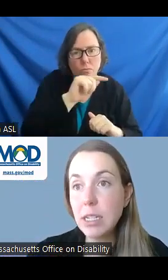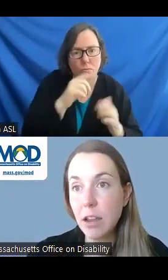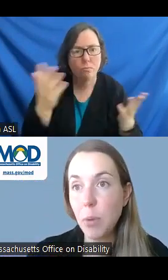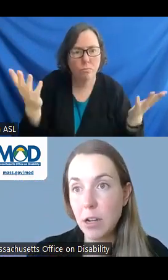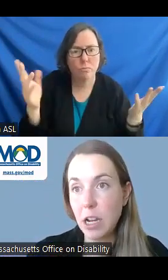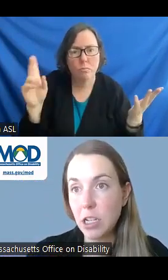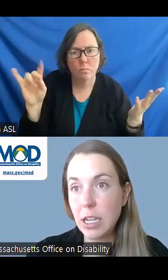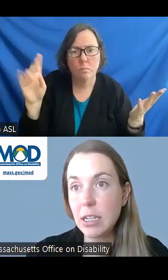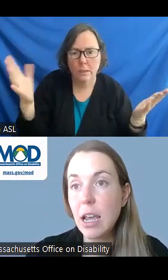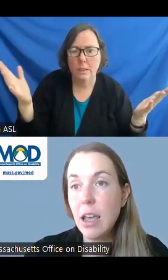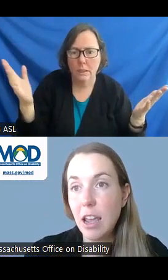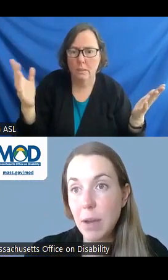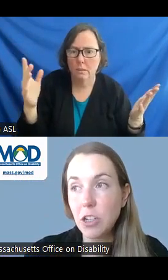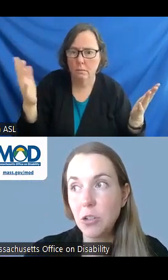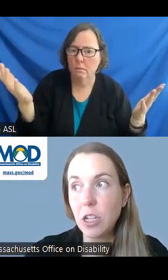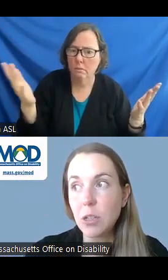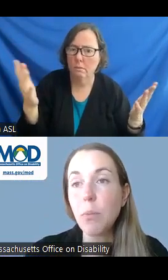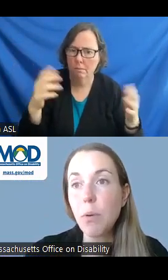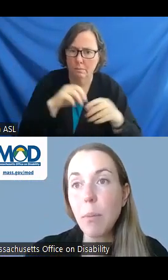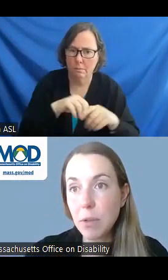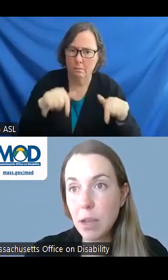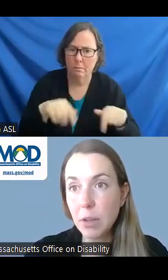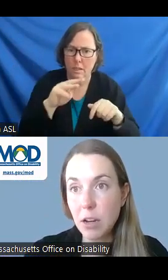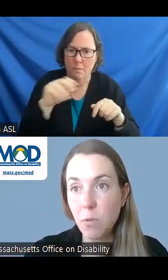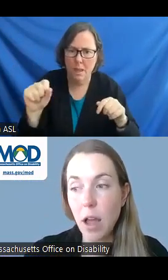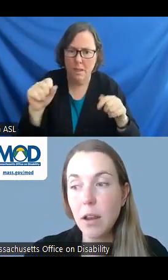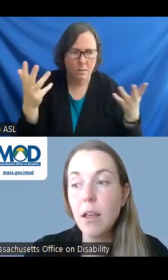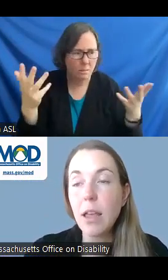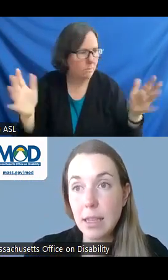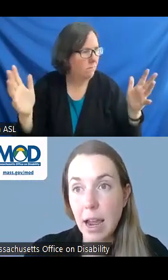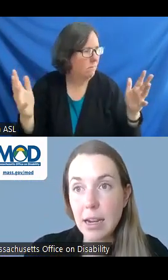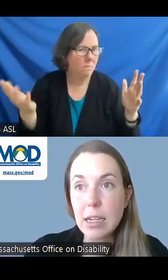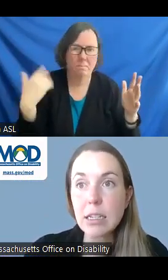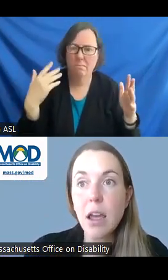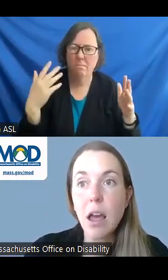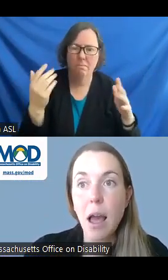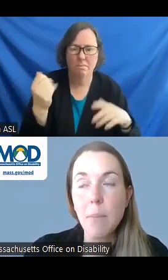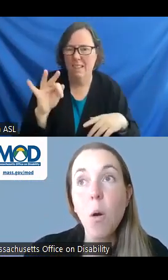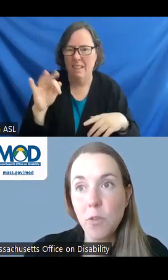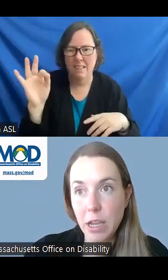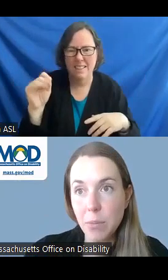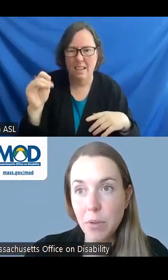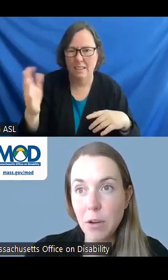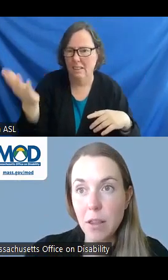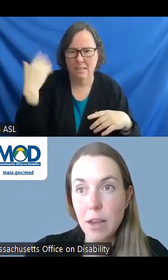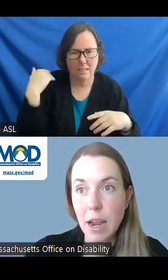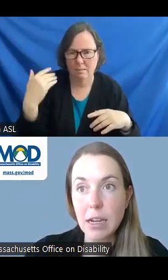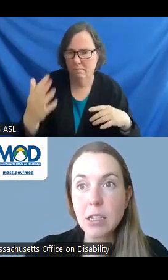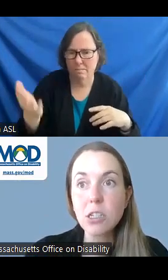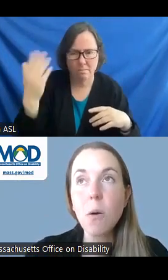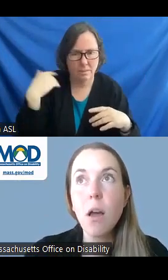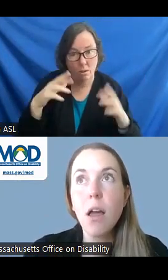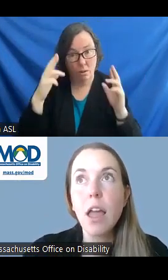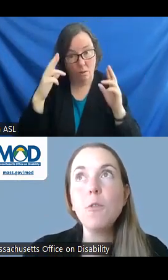Most executive branch agencies in Massachusetts probably completed one in the 90s, hopefully completed one in the